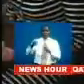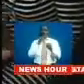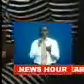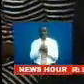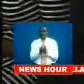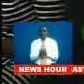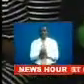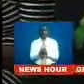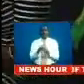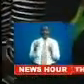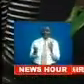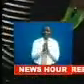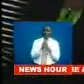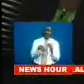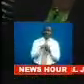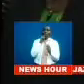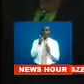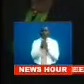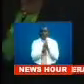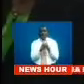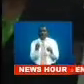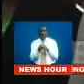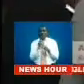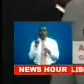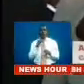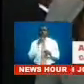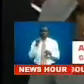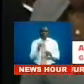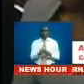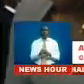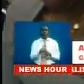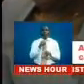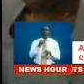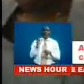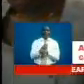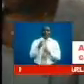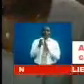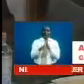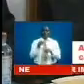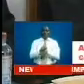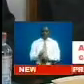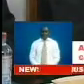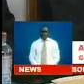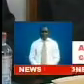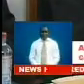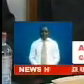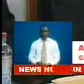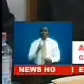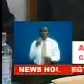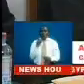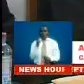said paralegals are not lawyers and as such they will not take the jobs of lawyers. Paralegals refers to those who